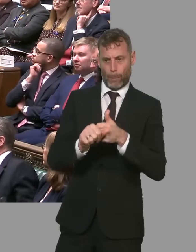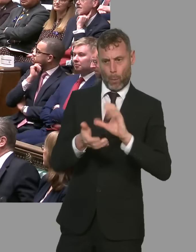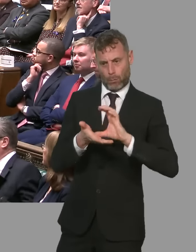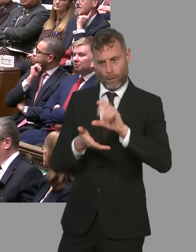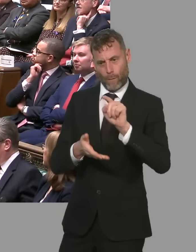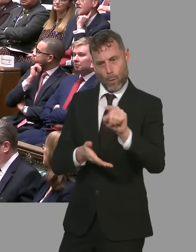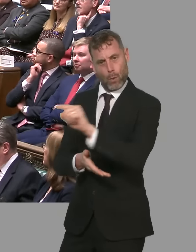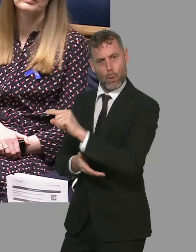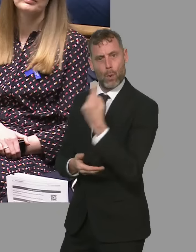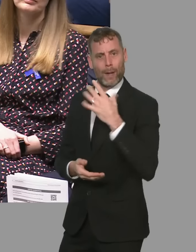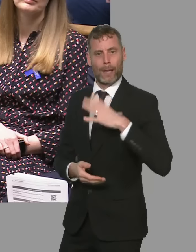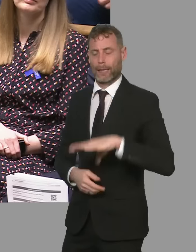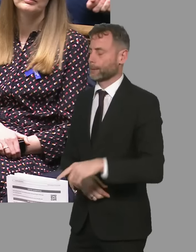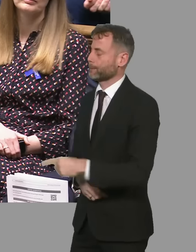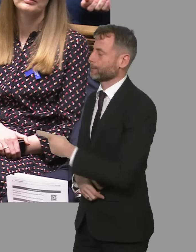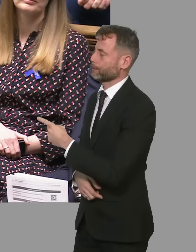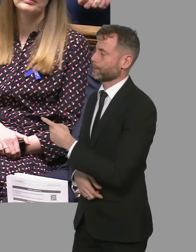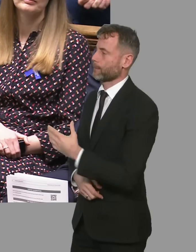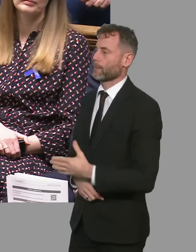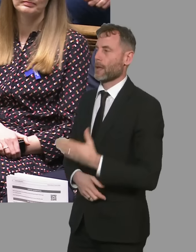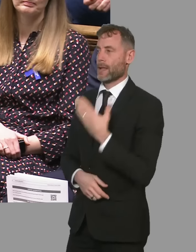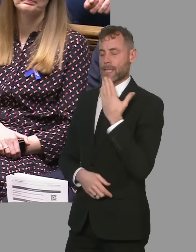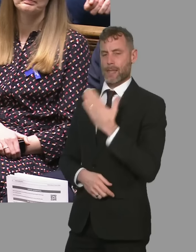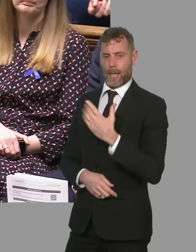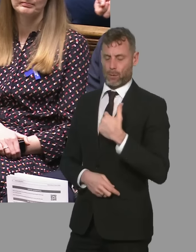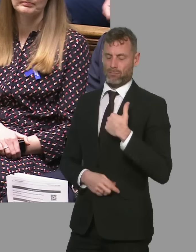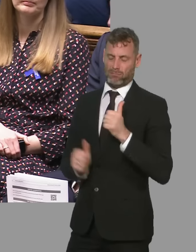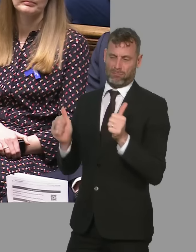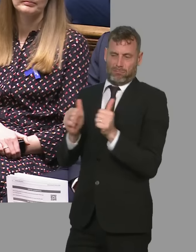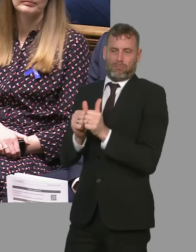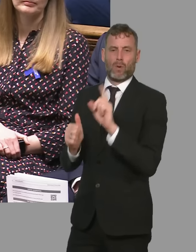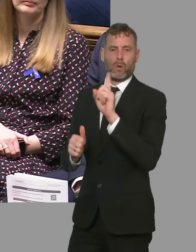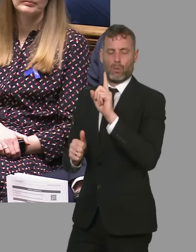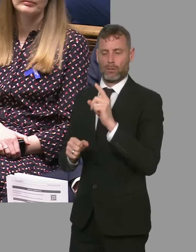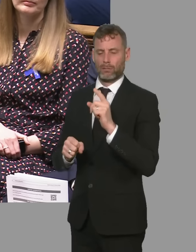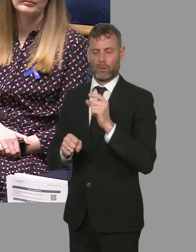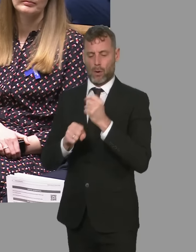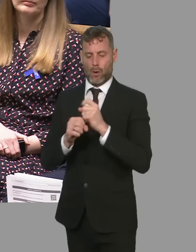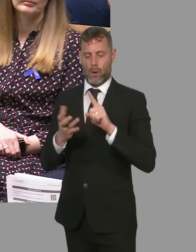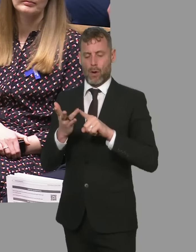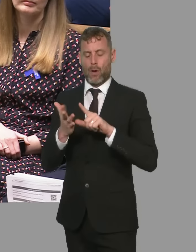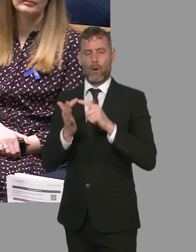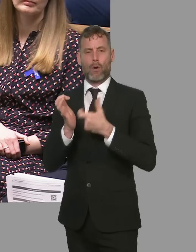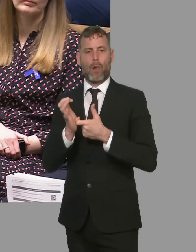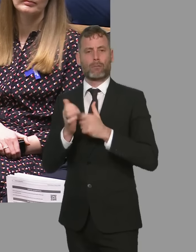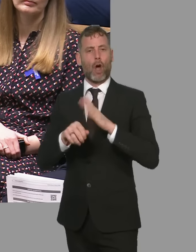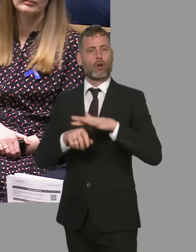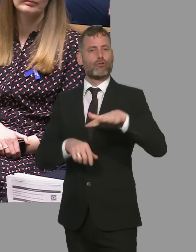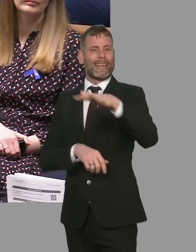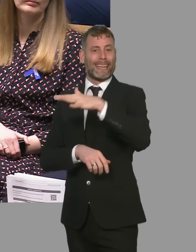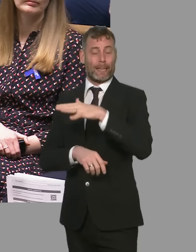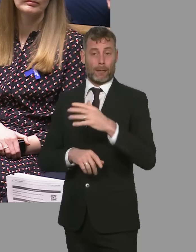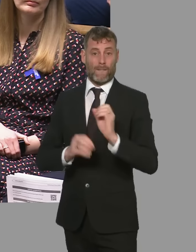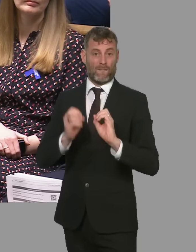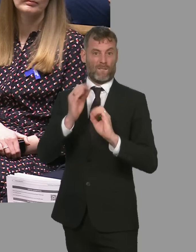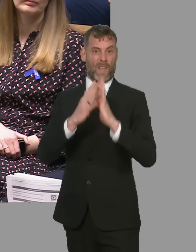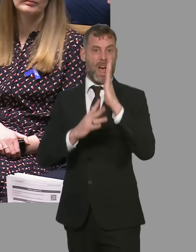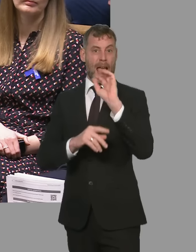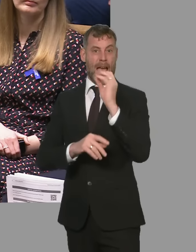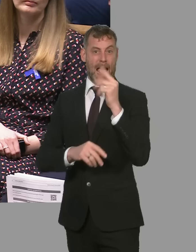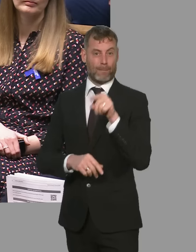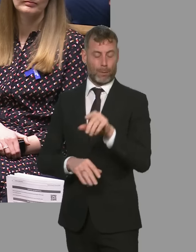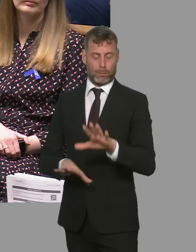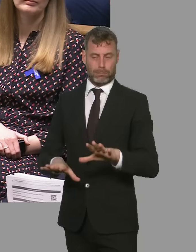the terrible Golders Green attacks? Mr. Speaker, rebuilding trust and integrity in our democracy